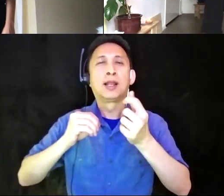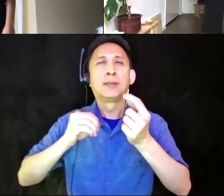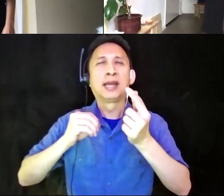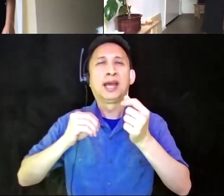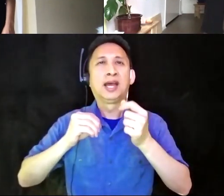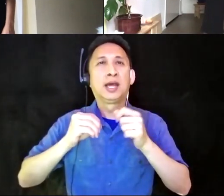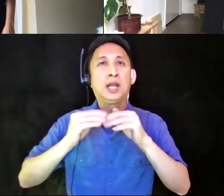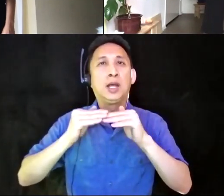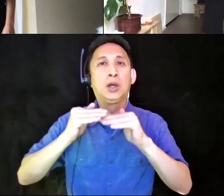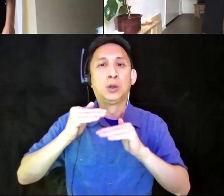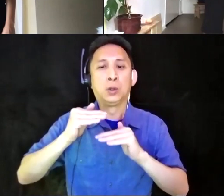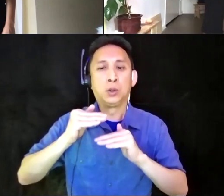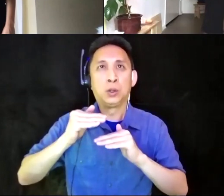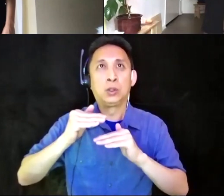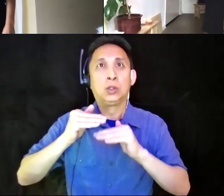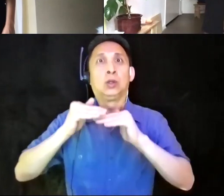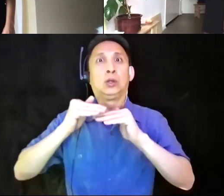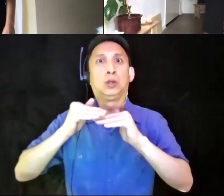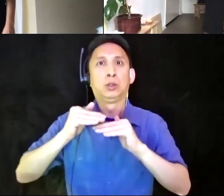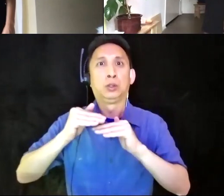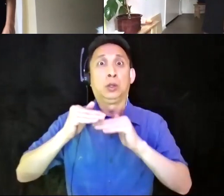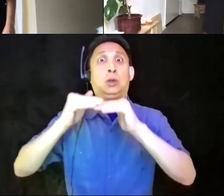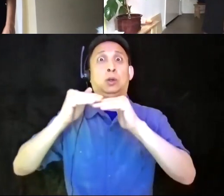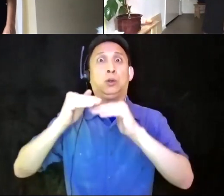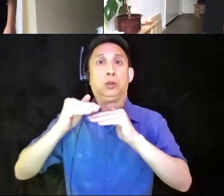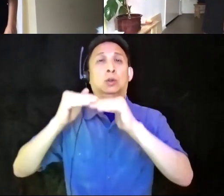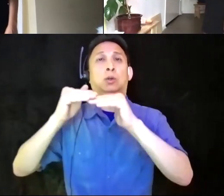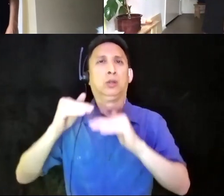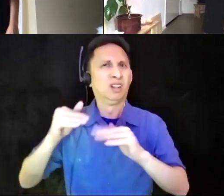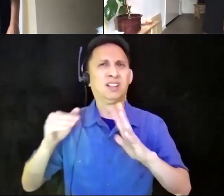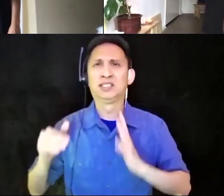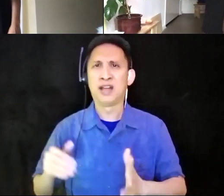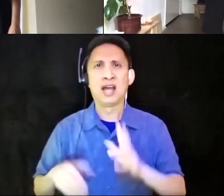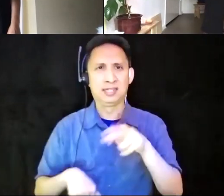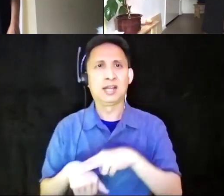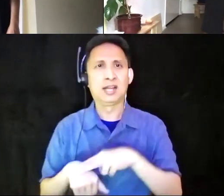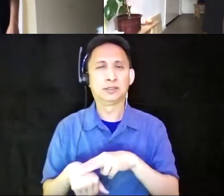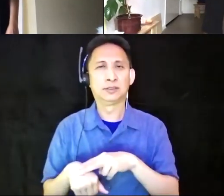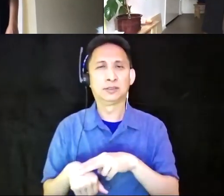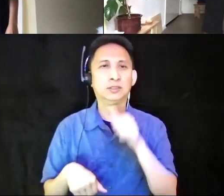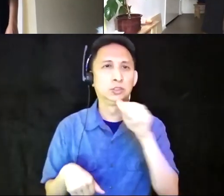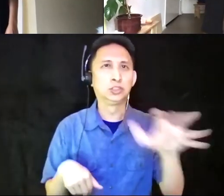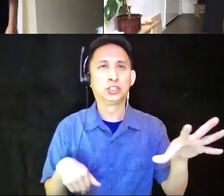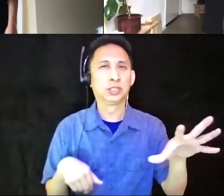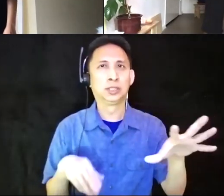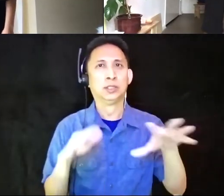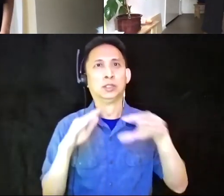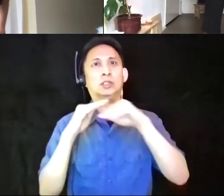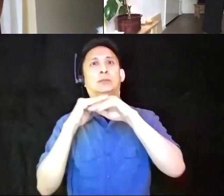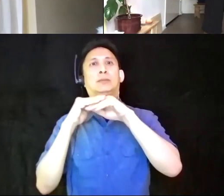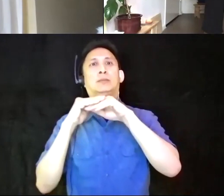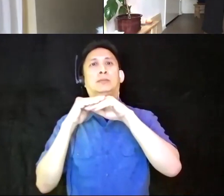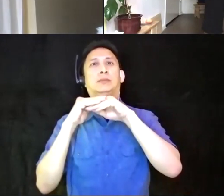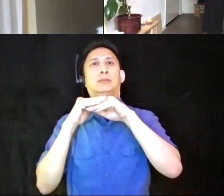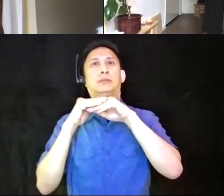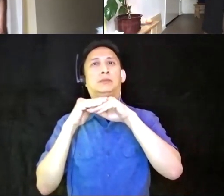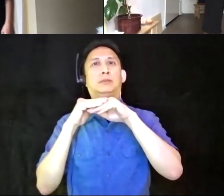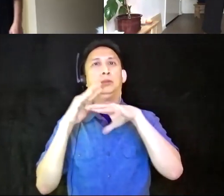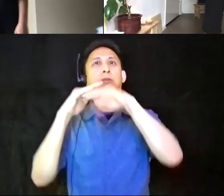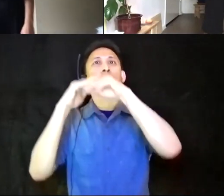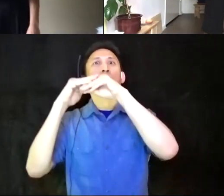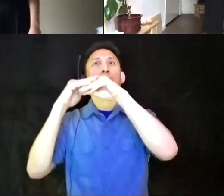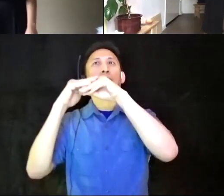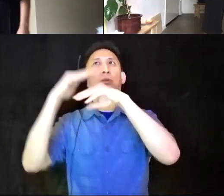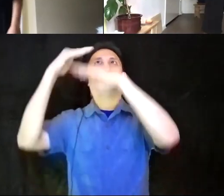between, this is fine, this is natural. You should never breathe in and hold your breath, breathe in and hold, breathe in